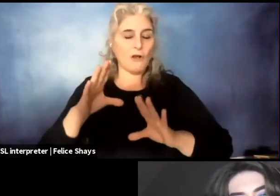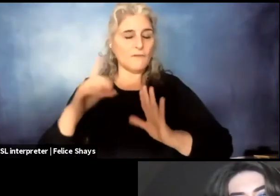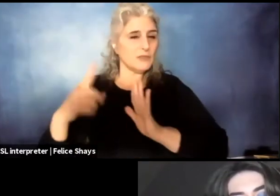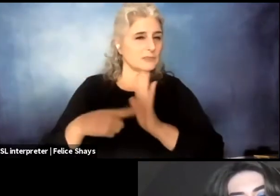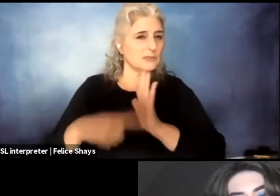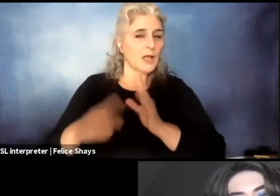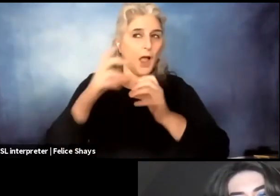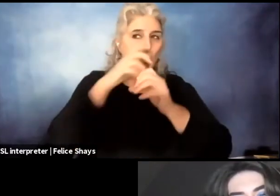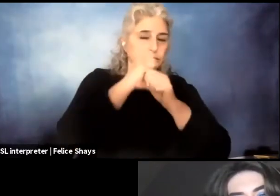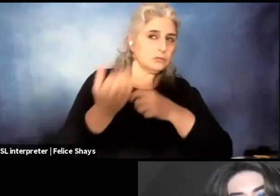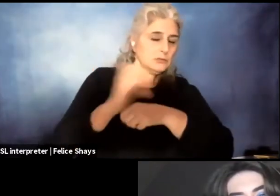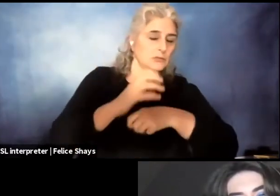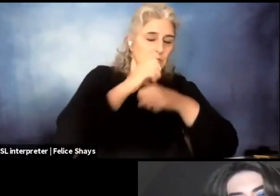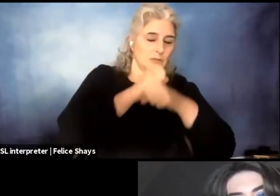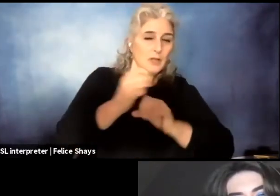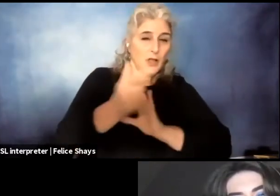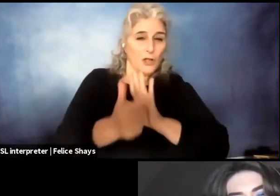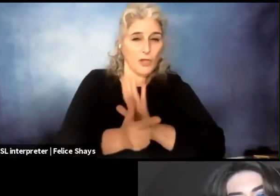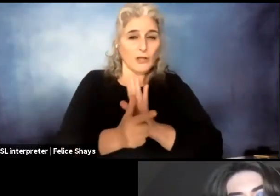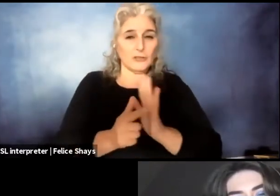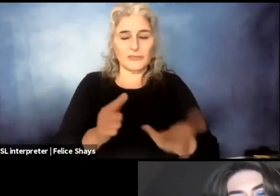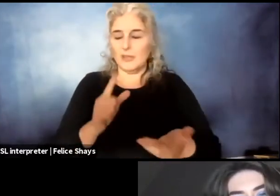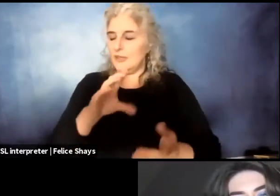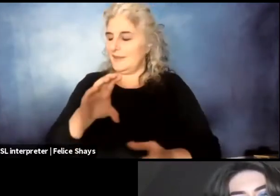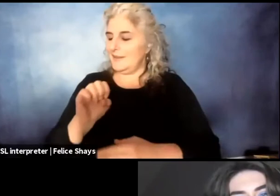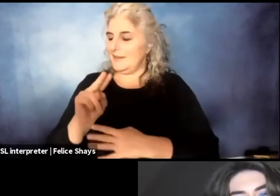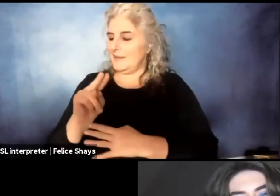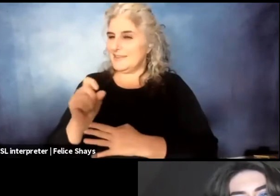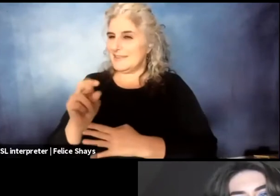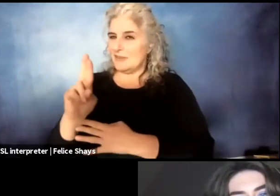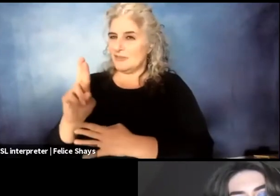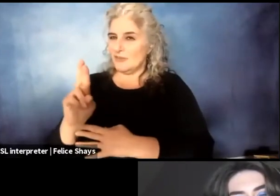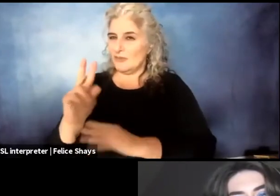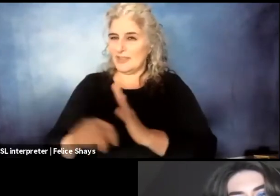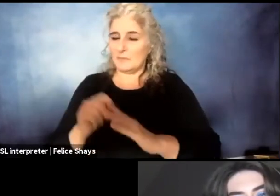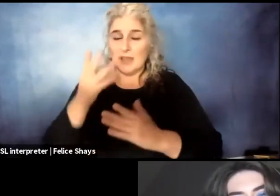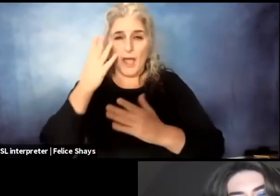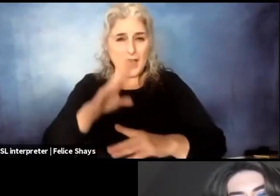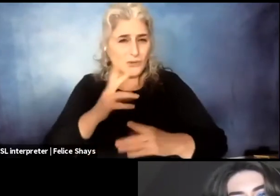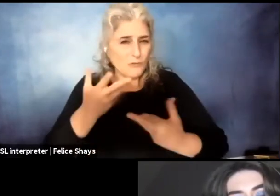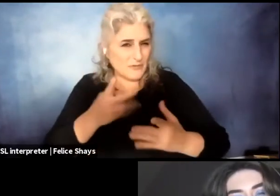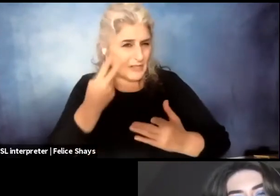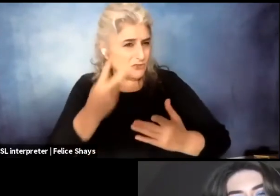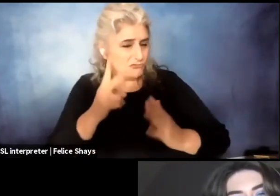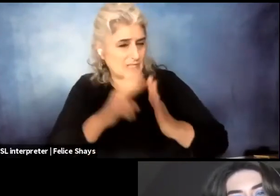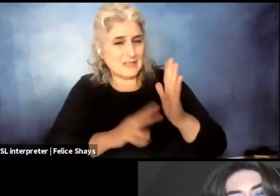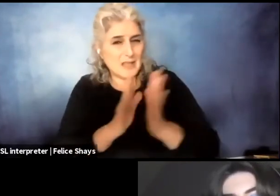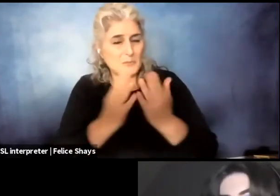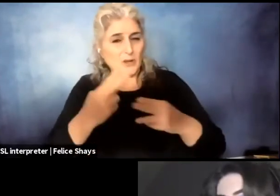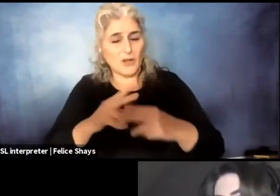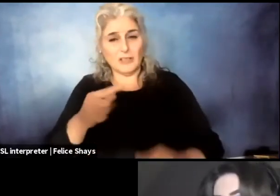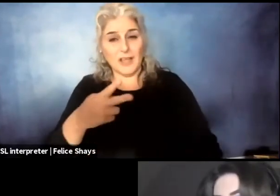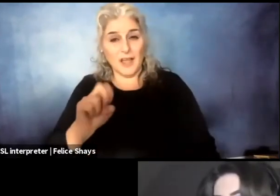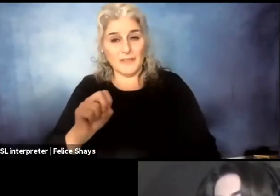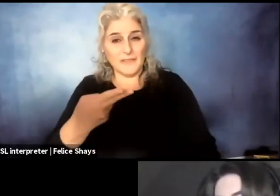now, I'm feeling like we're going back into time, like we're gonna be in The Handmaid's Tale soon. I don't know how many people read Margaret Atwood, but it's a